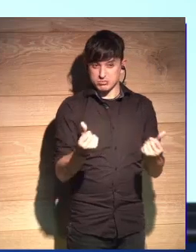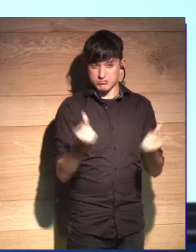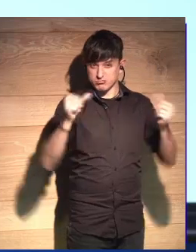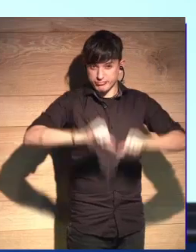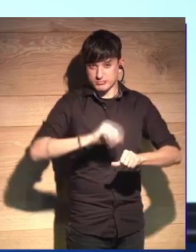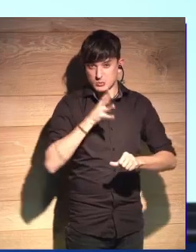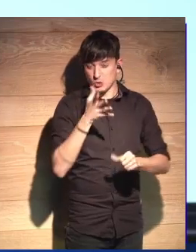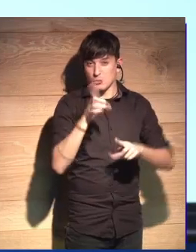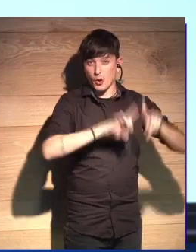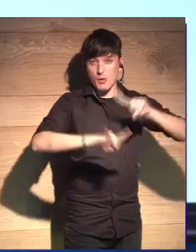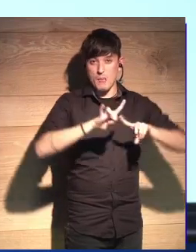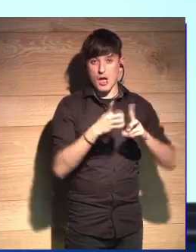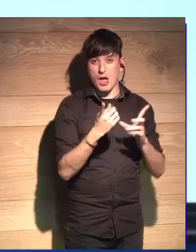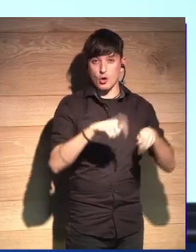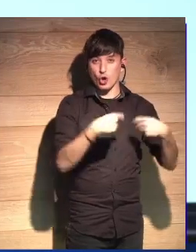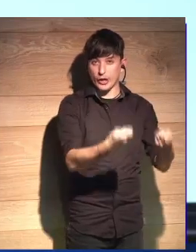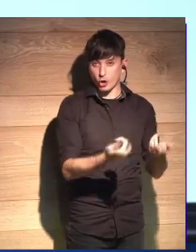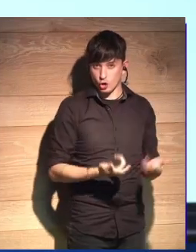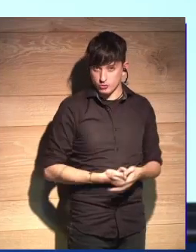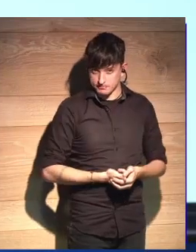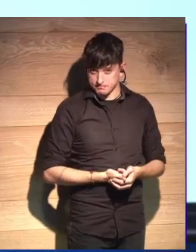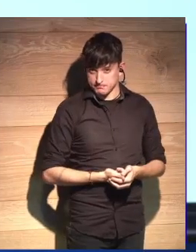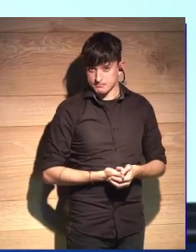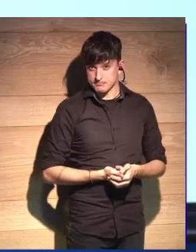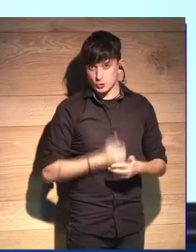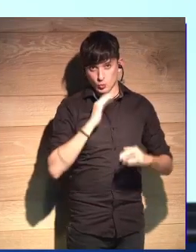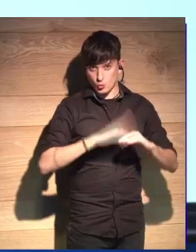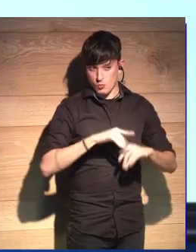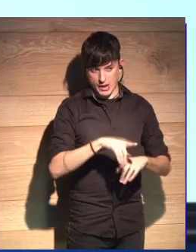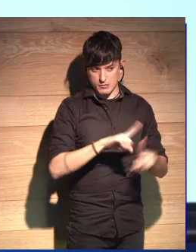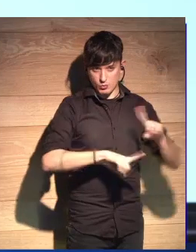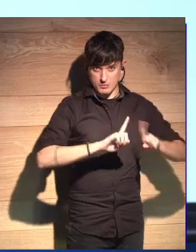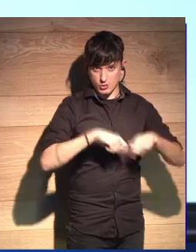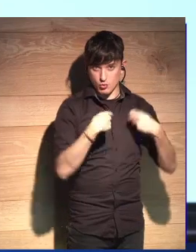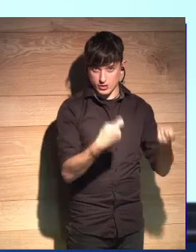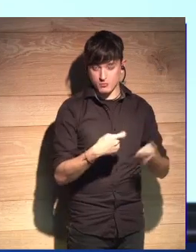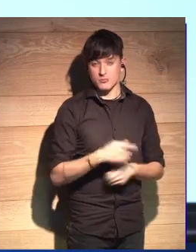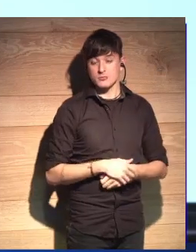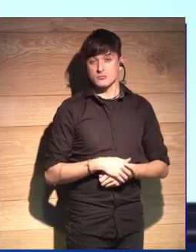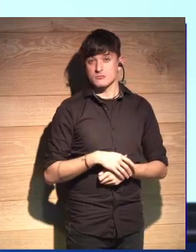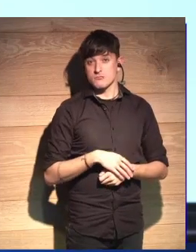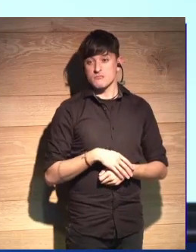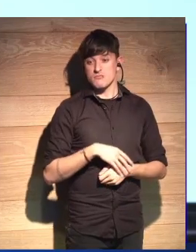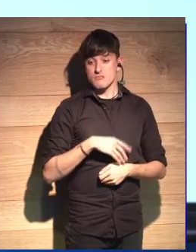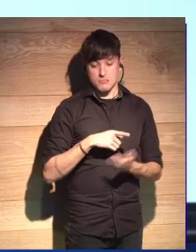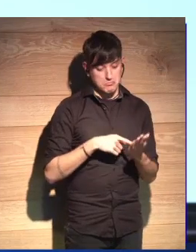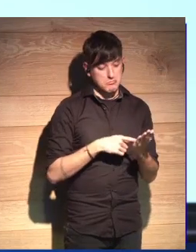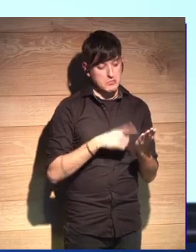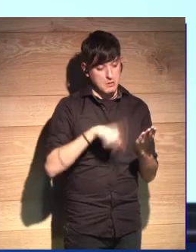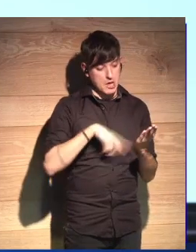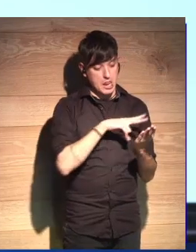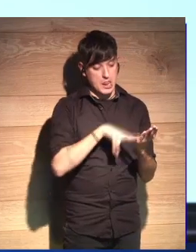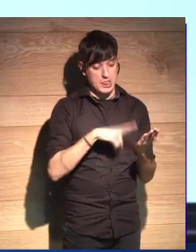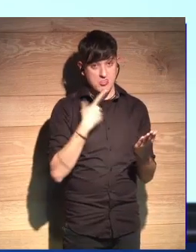imploded because of ecological problems, of environmental problems. And I've also heard